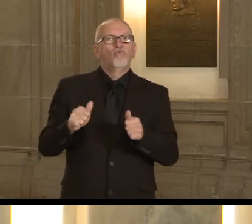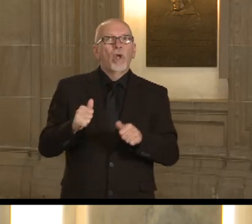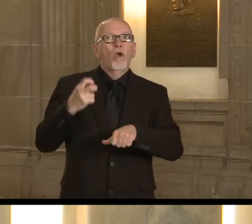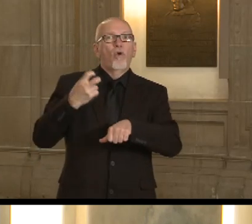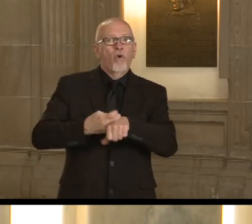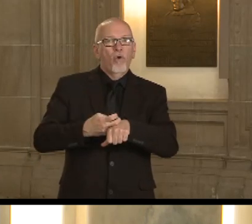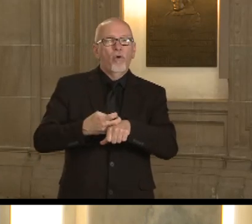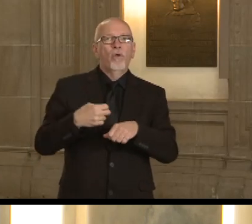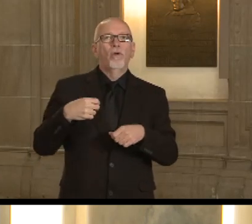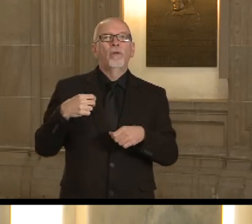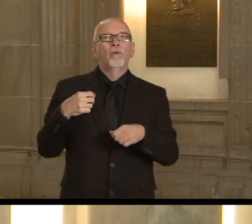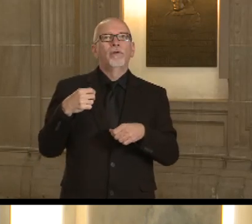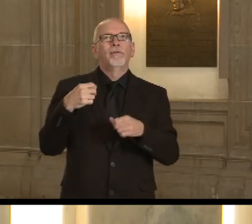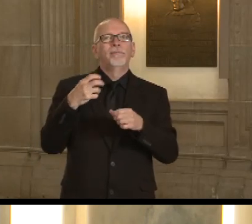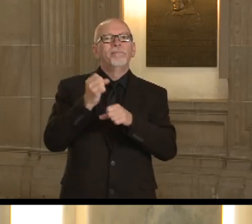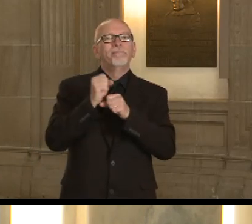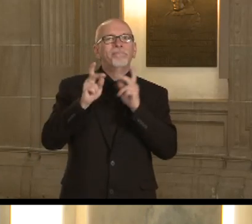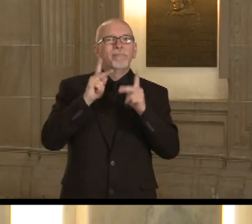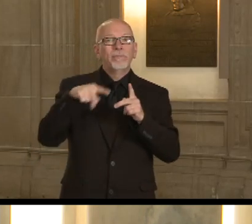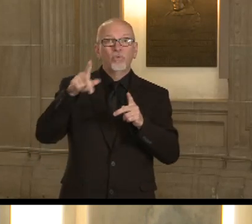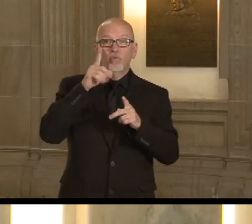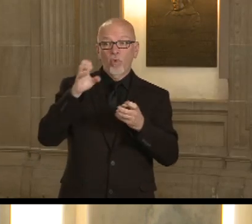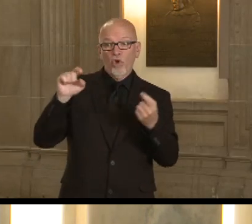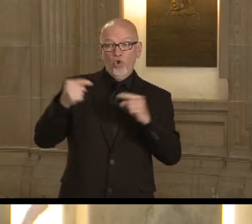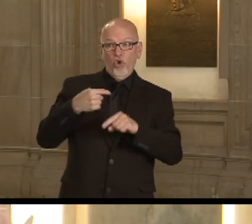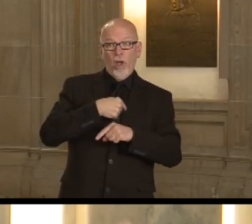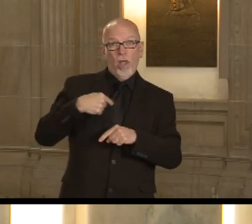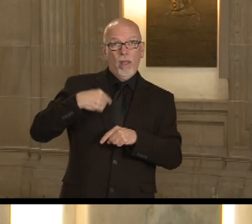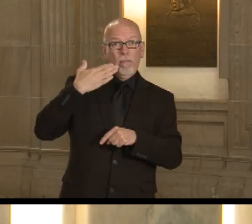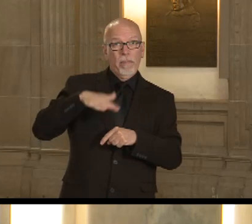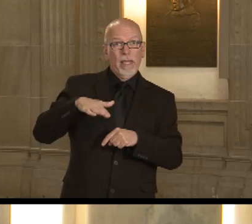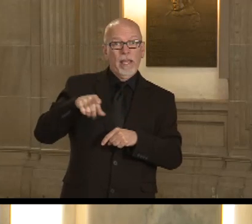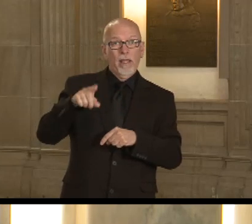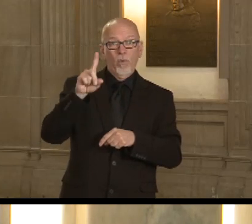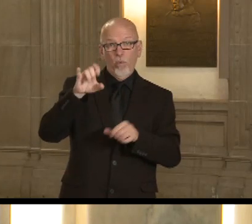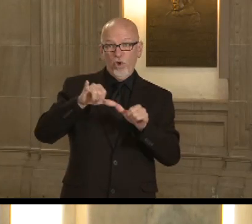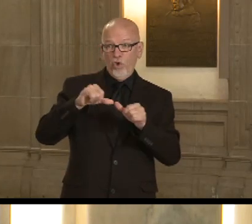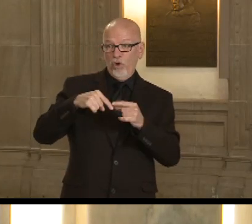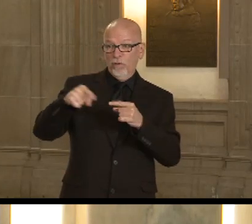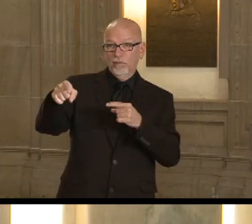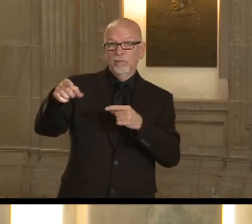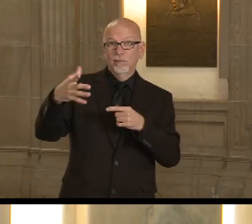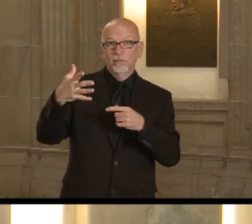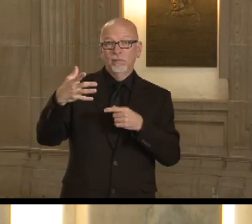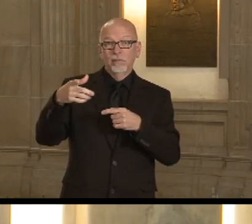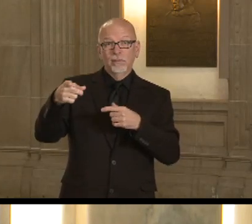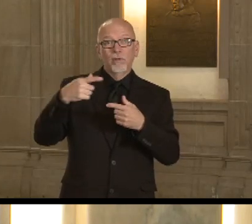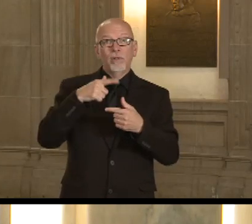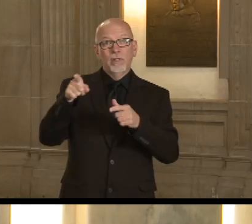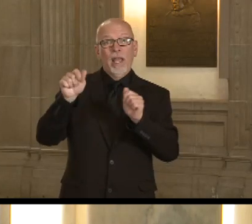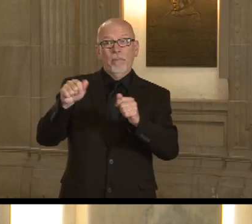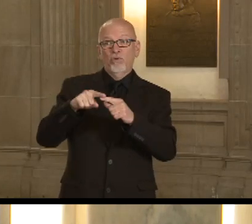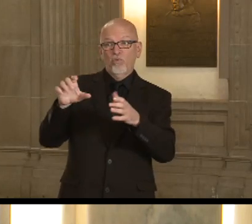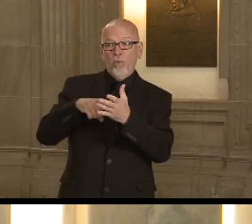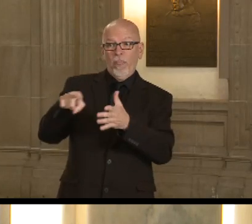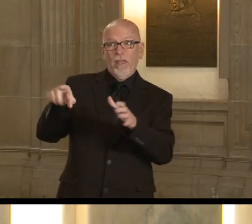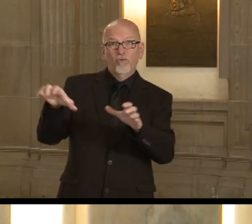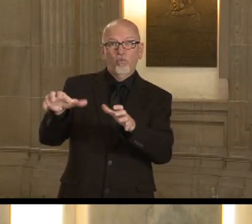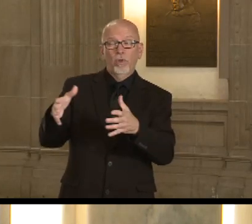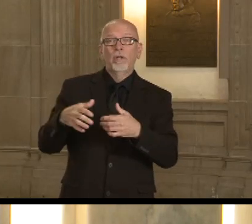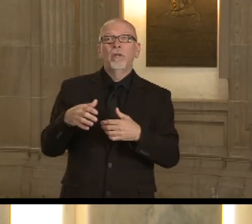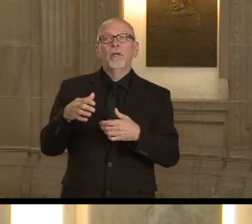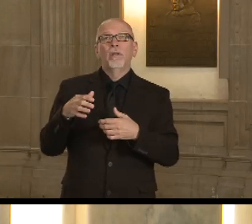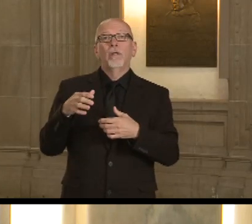very hard to give people that wanted to hurt us very badly, 100 yards from here, the ability to do what they were doing,